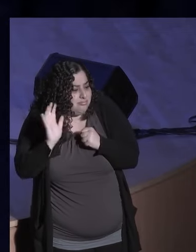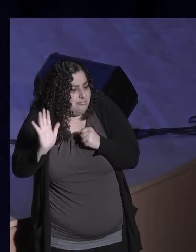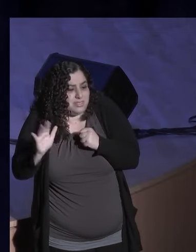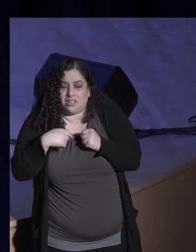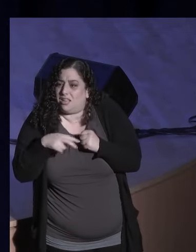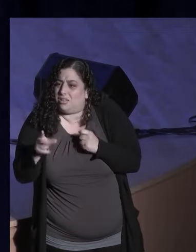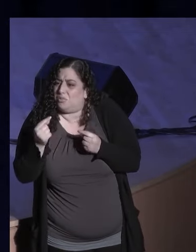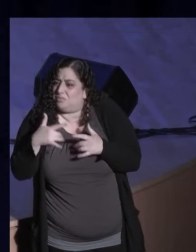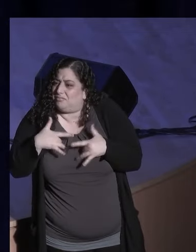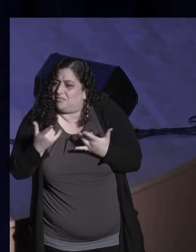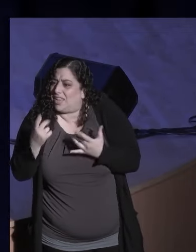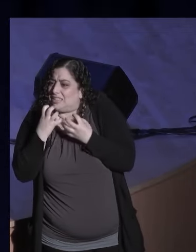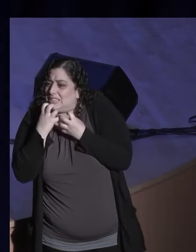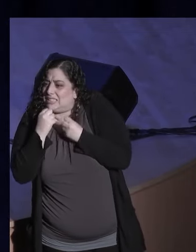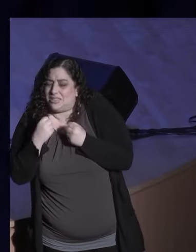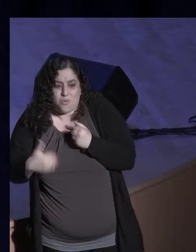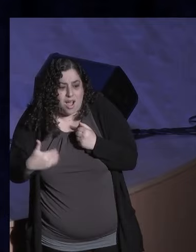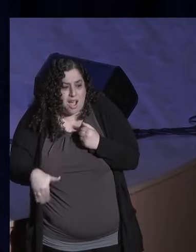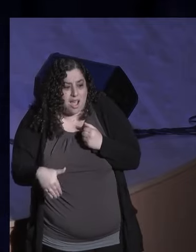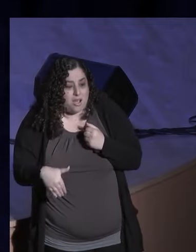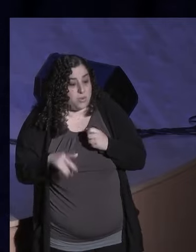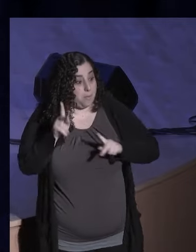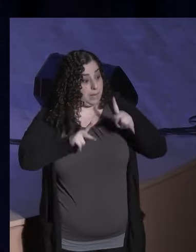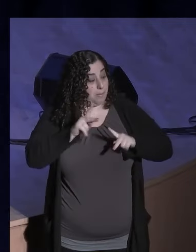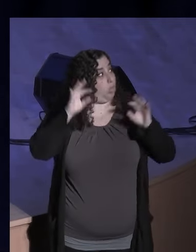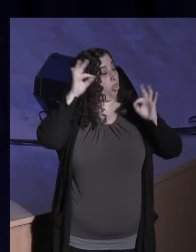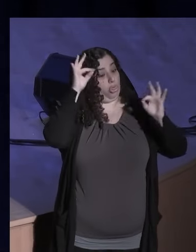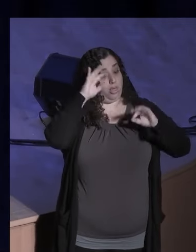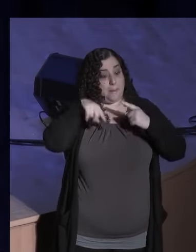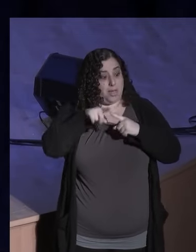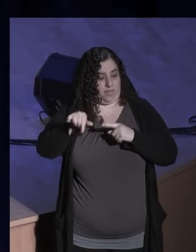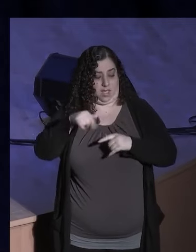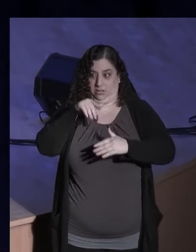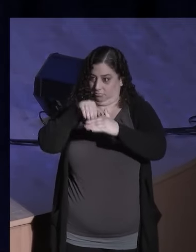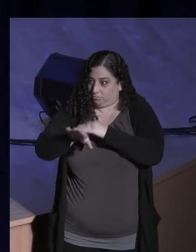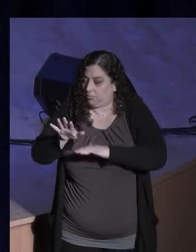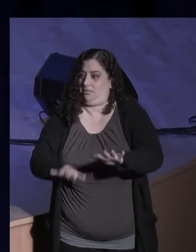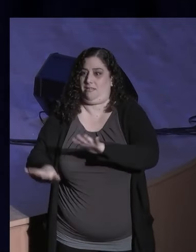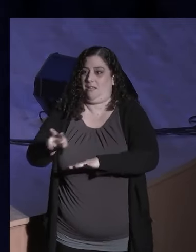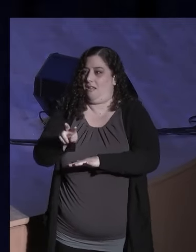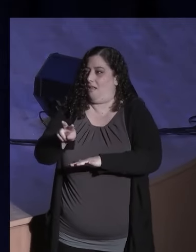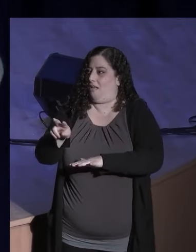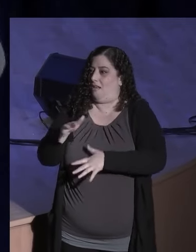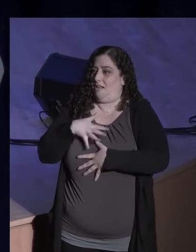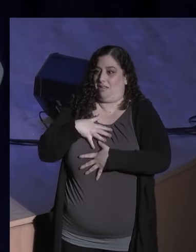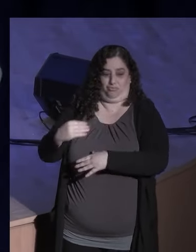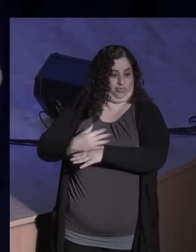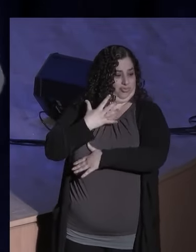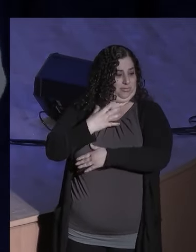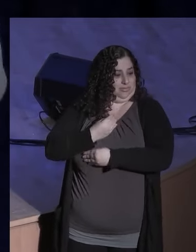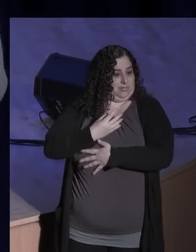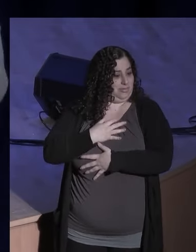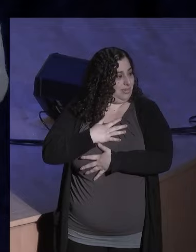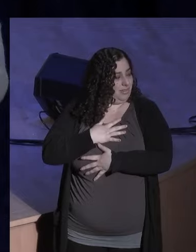they don't know about, but it allows them to be made better by the personal interactions that they have. And for me, it's just a